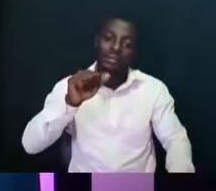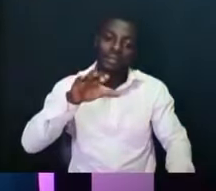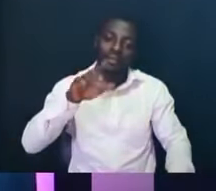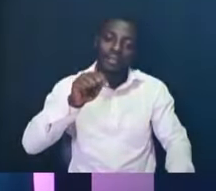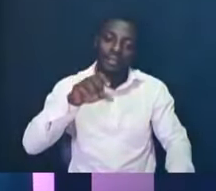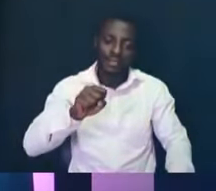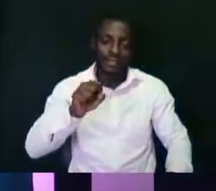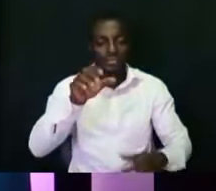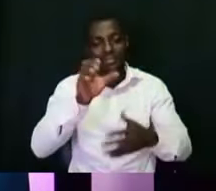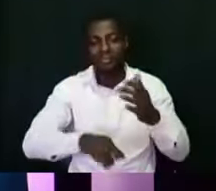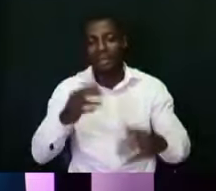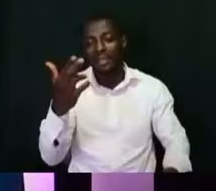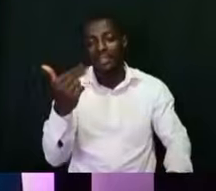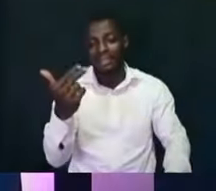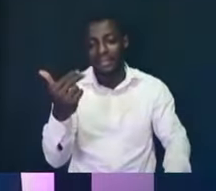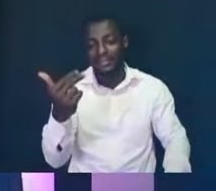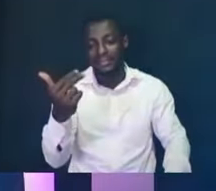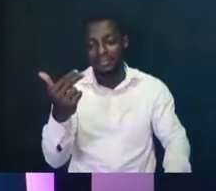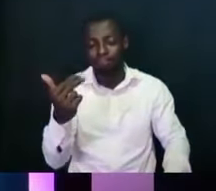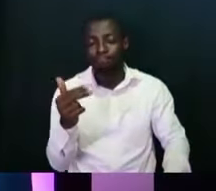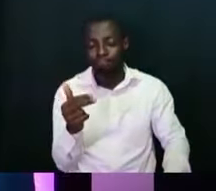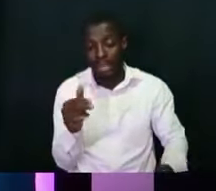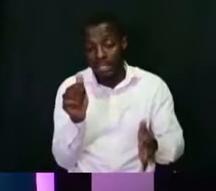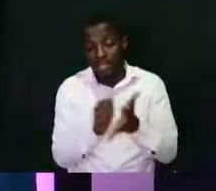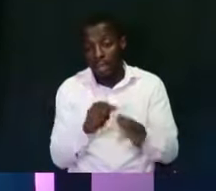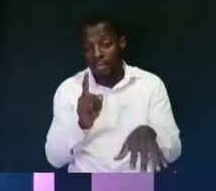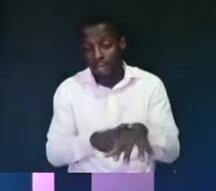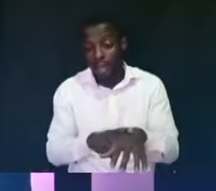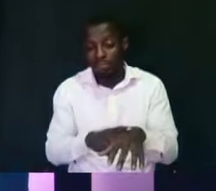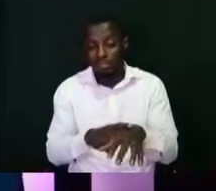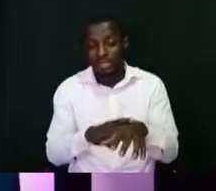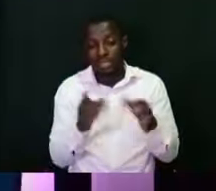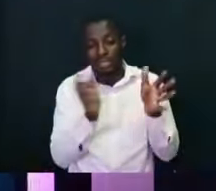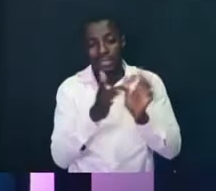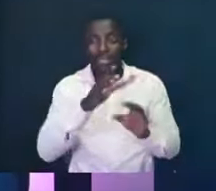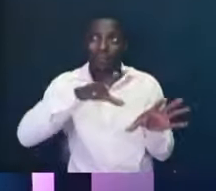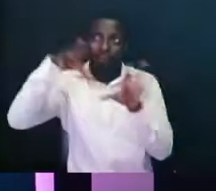13. When we're discussing about the spreading of the gospel through the kingdom through teaching,